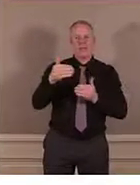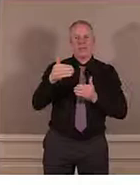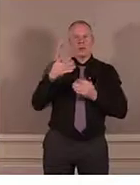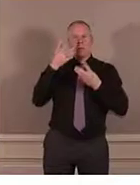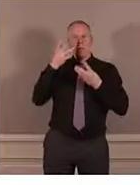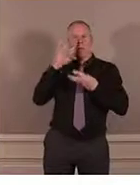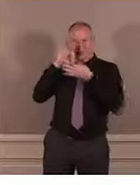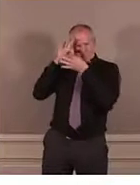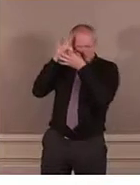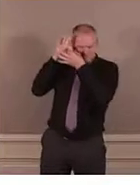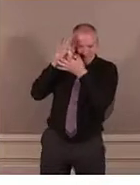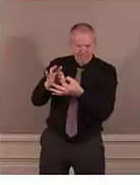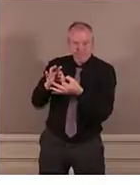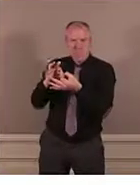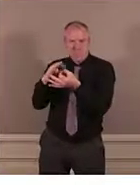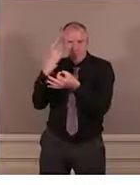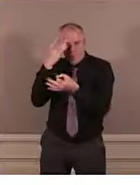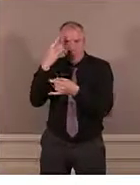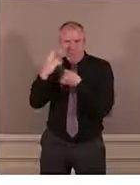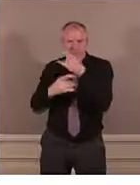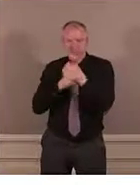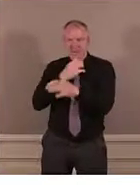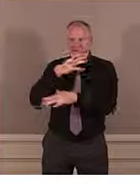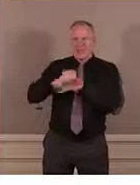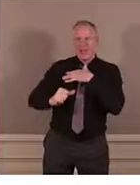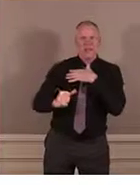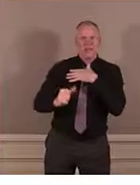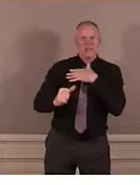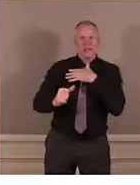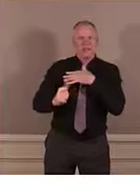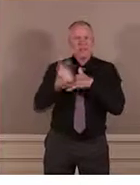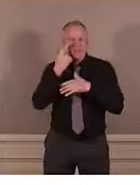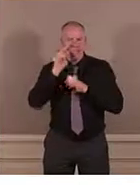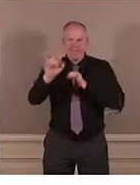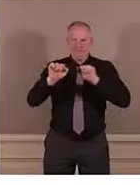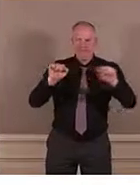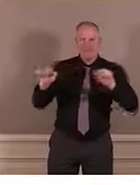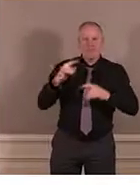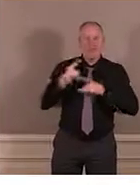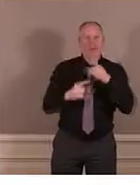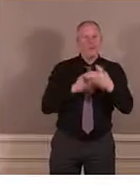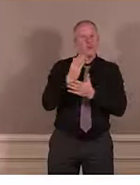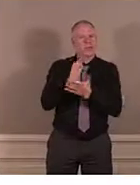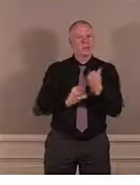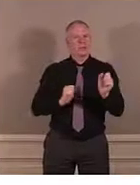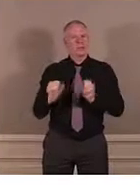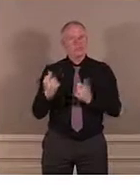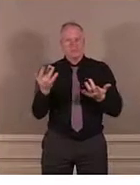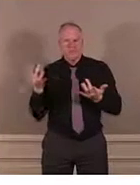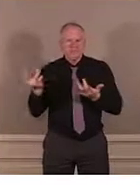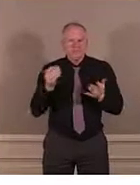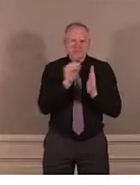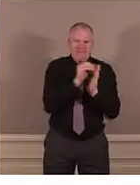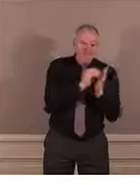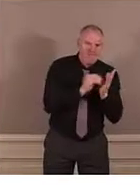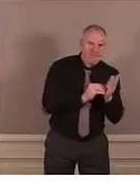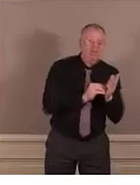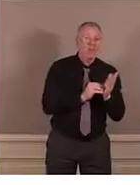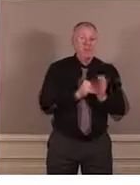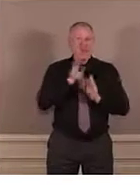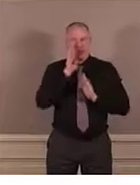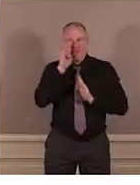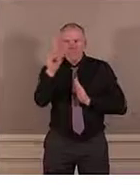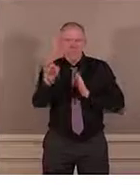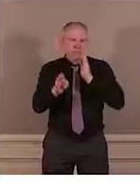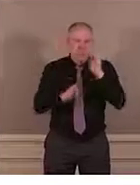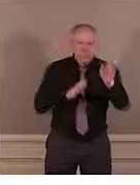the depth of what was happening on a day-to-day basis to see what was really occurring in some of these services. And each site visit to